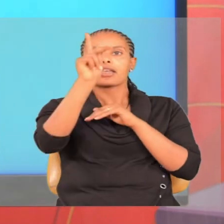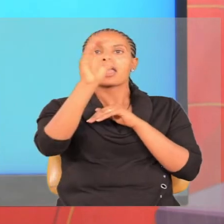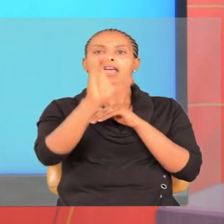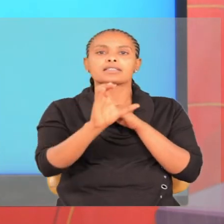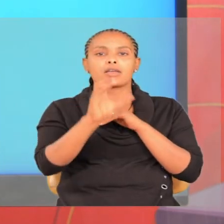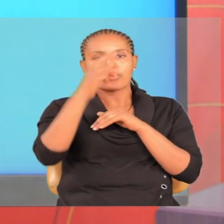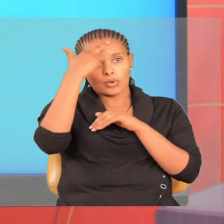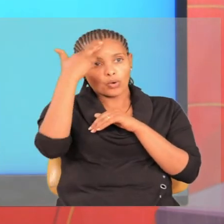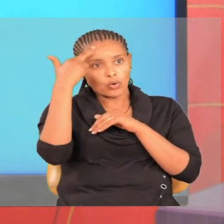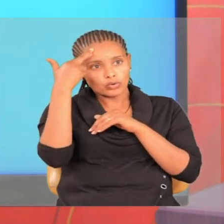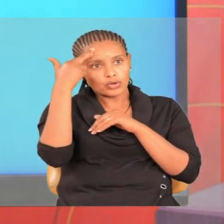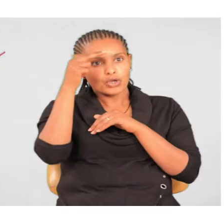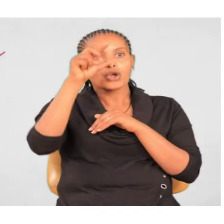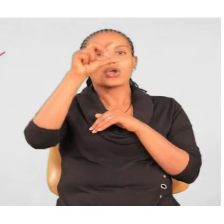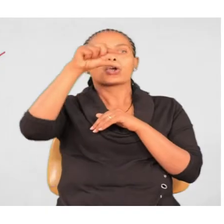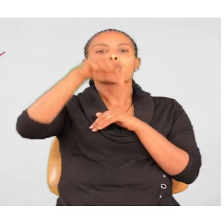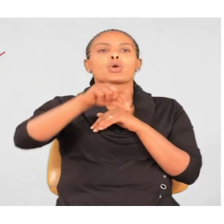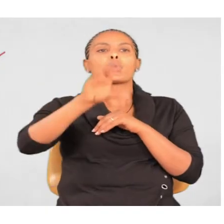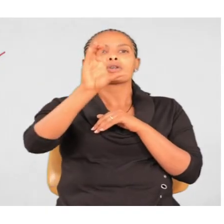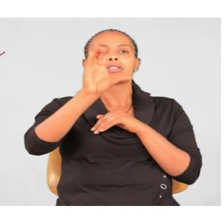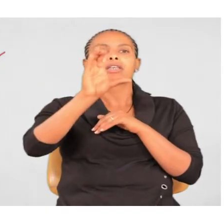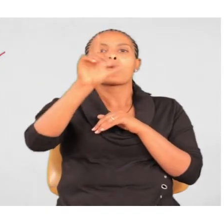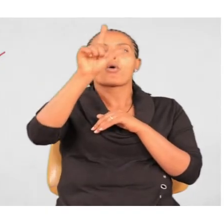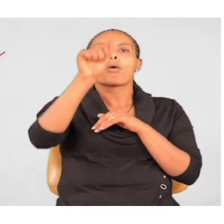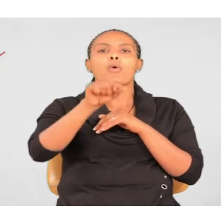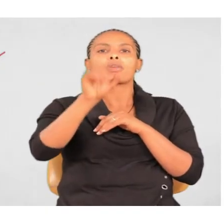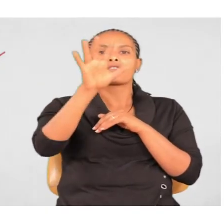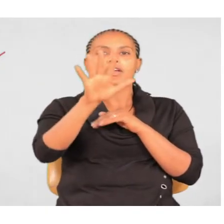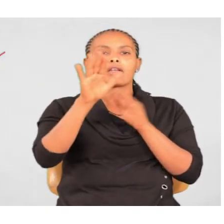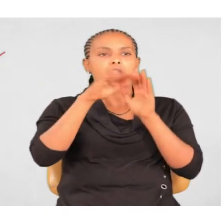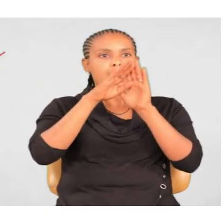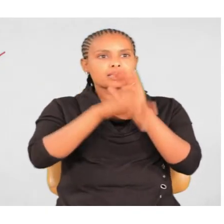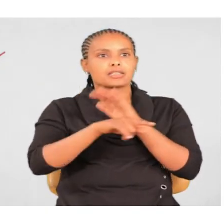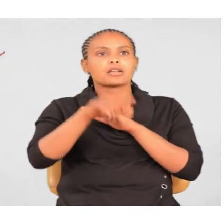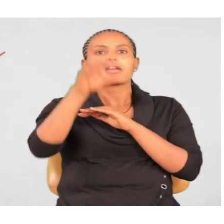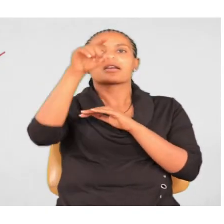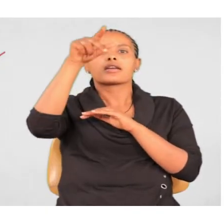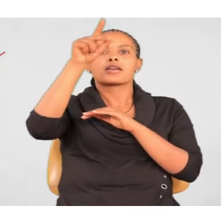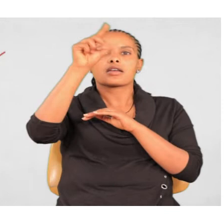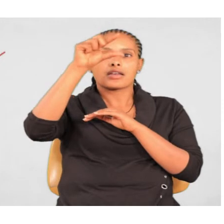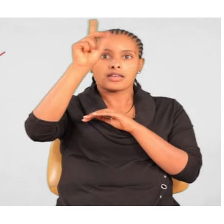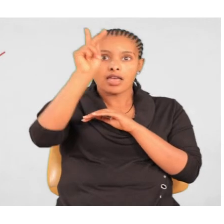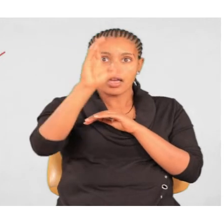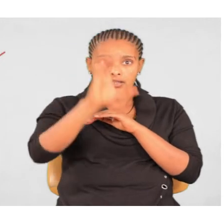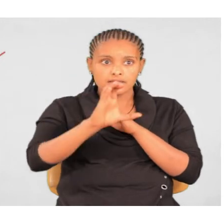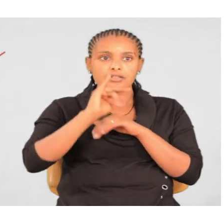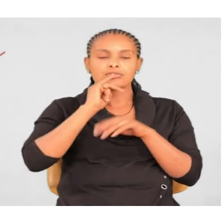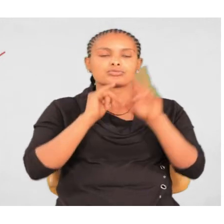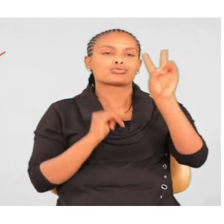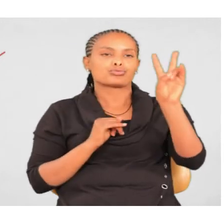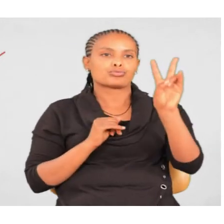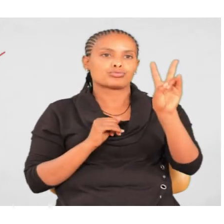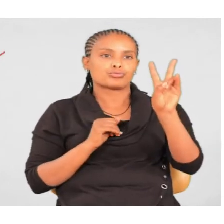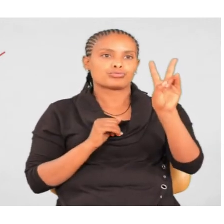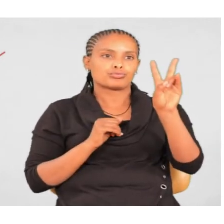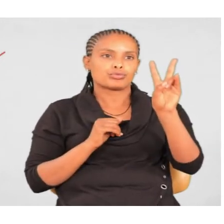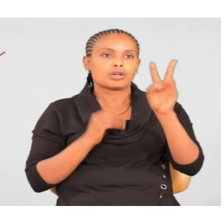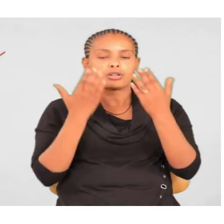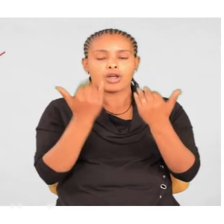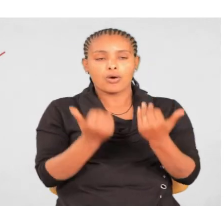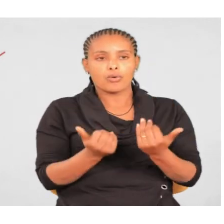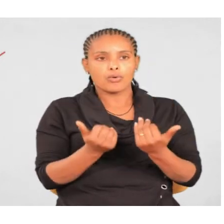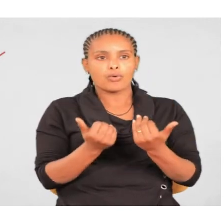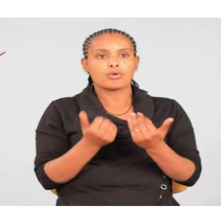KC because QEC is 1.5 less than KC is 2.